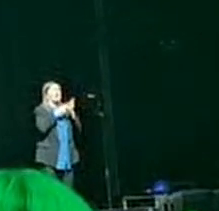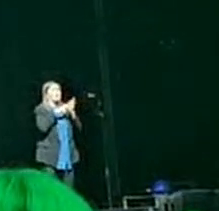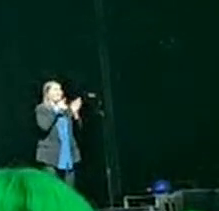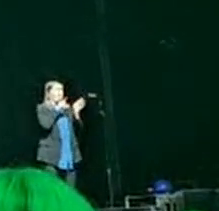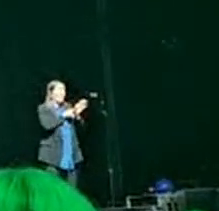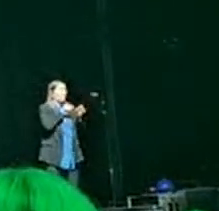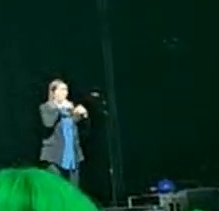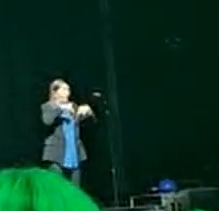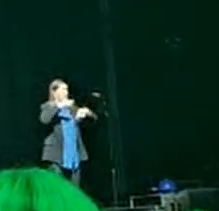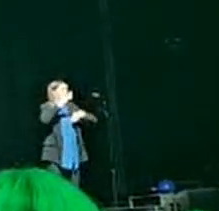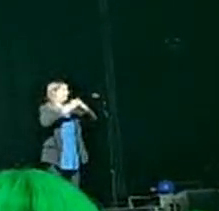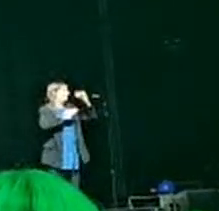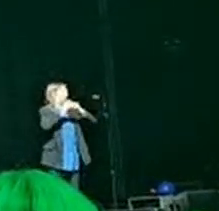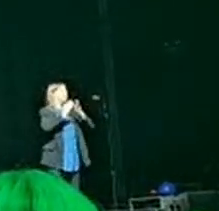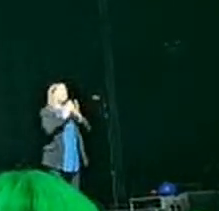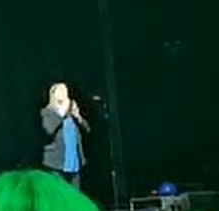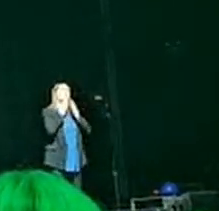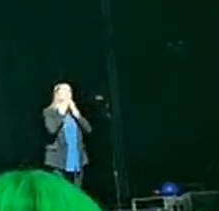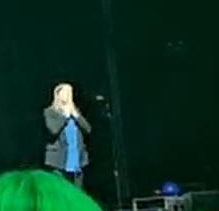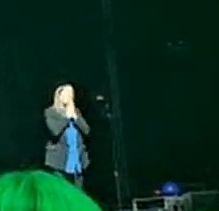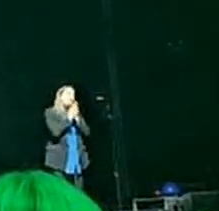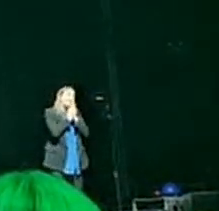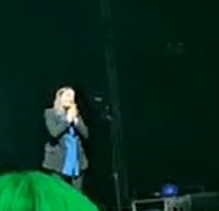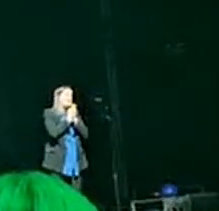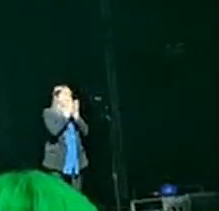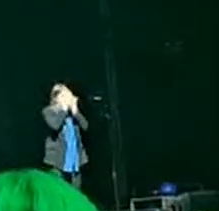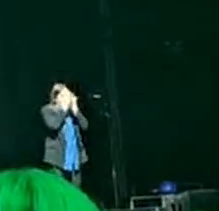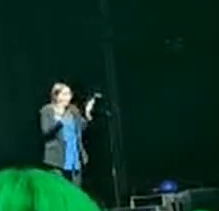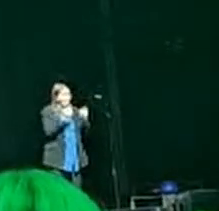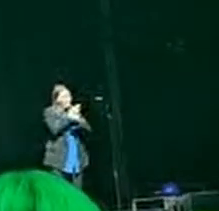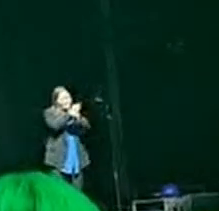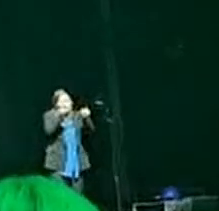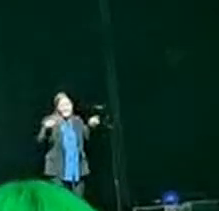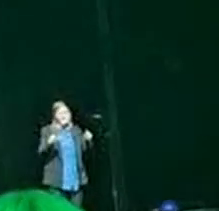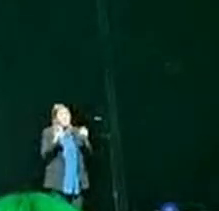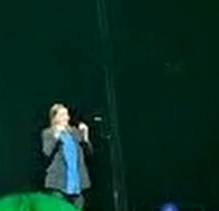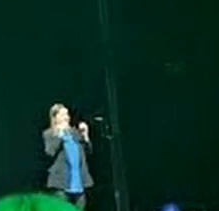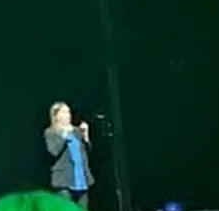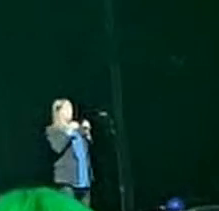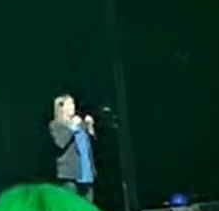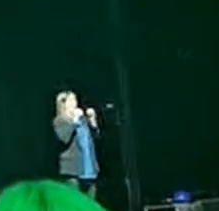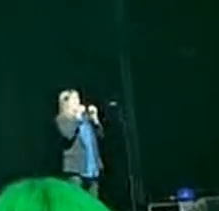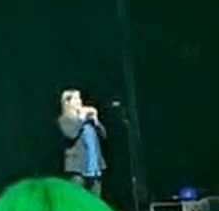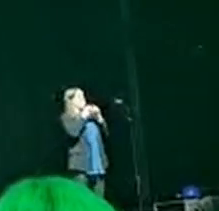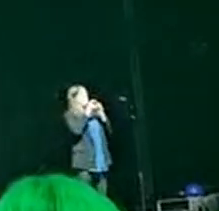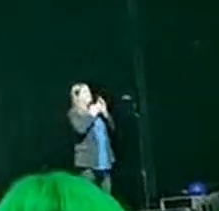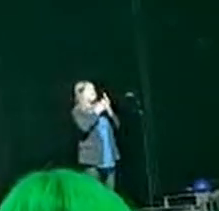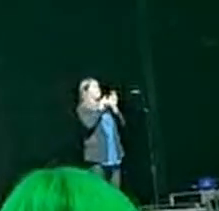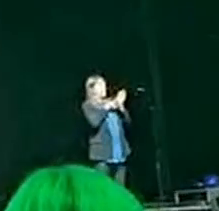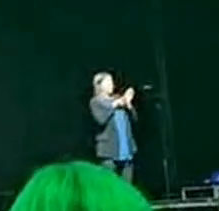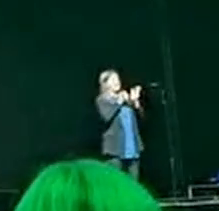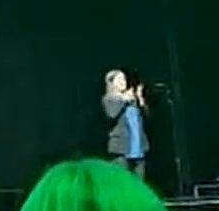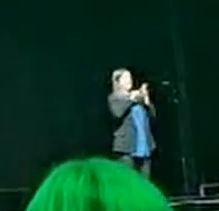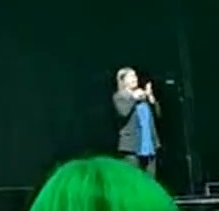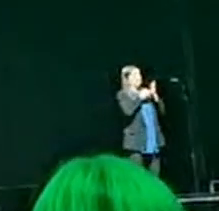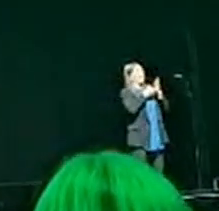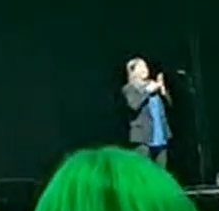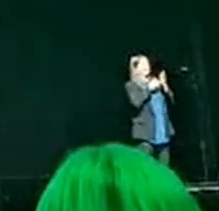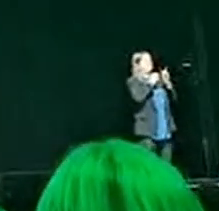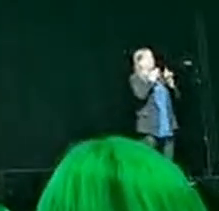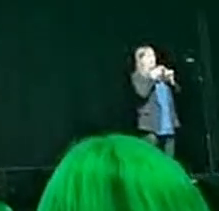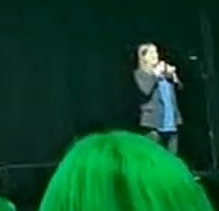got this building, please let honour them. Beresford Edwards, who I believe started the Black History Month